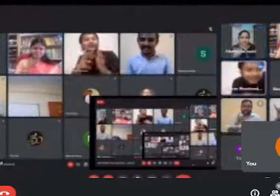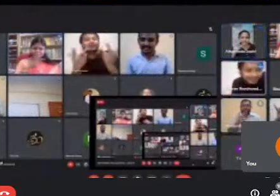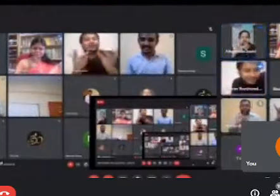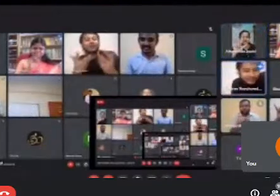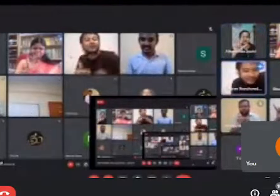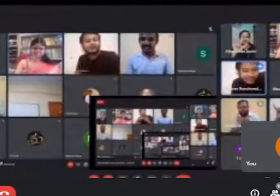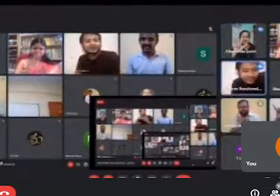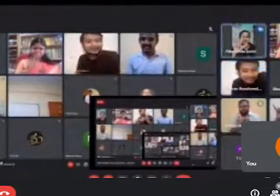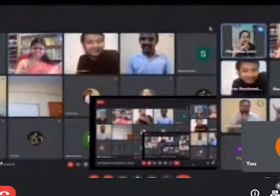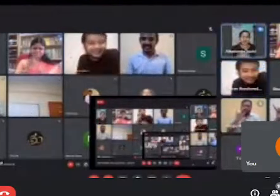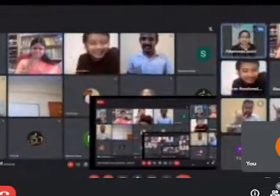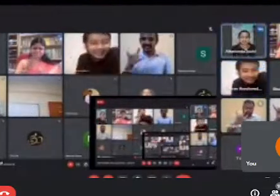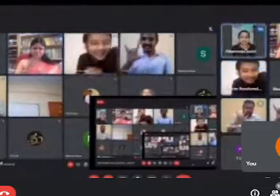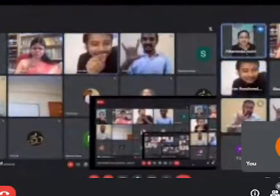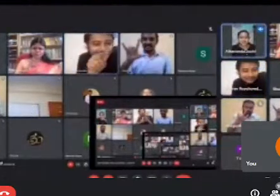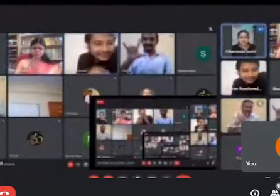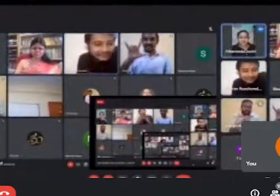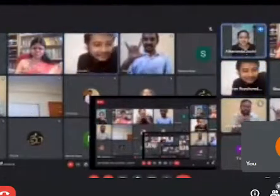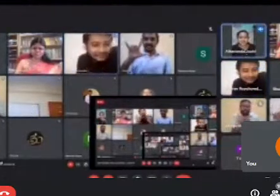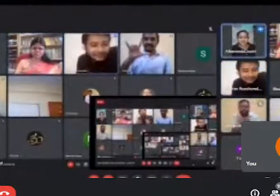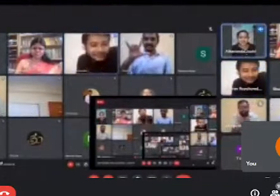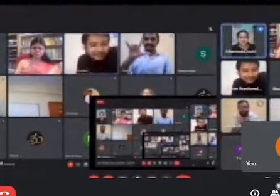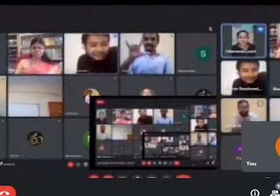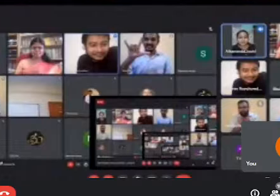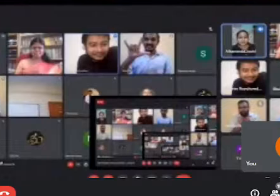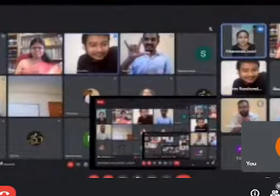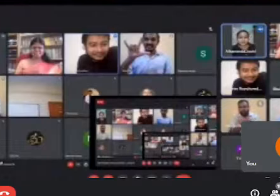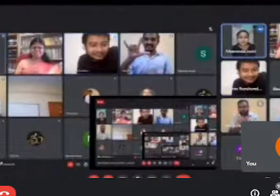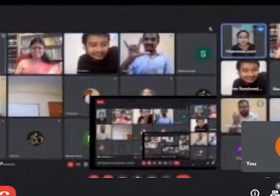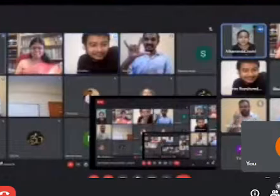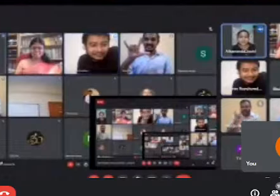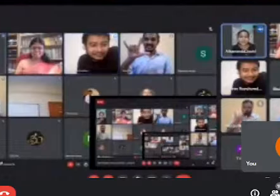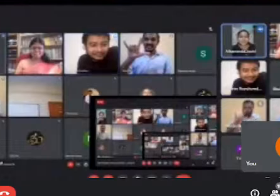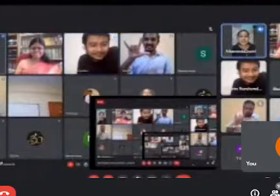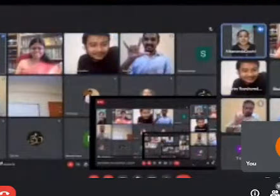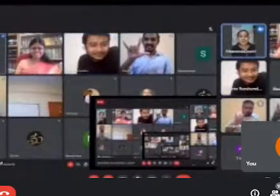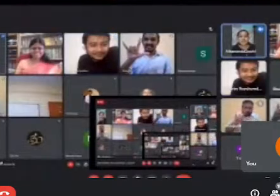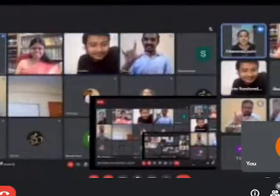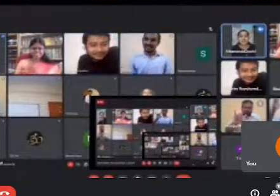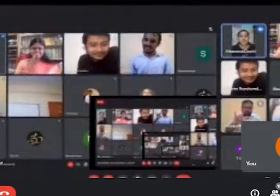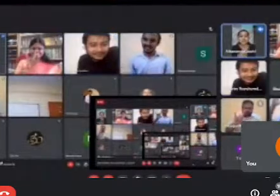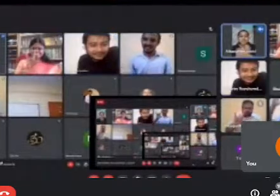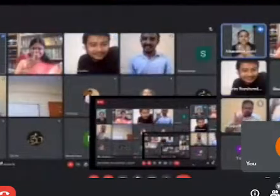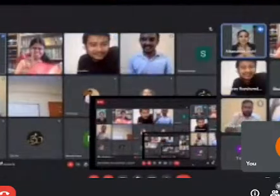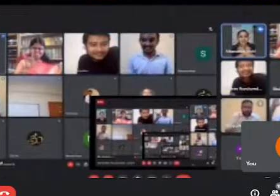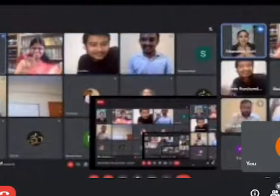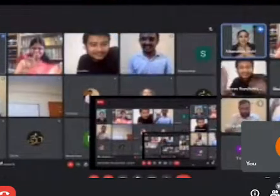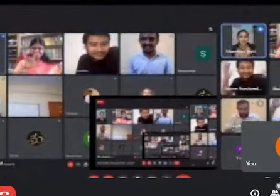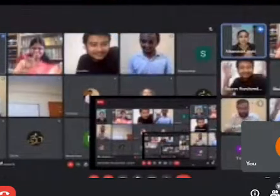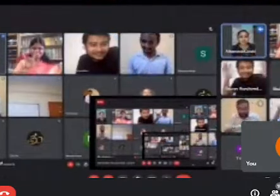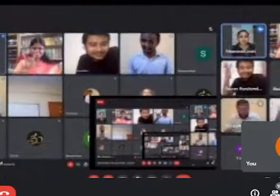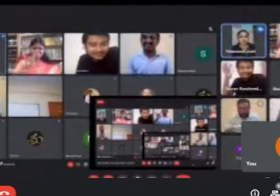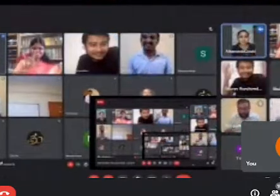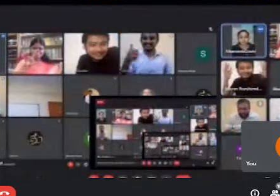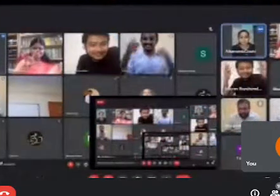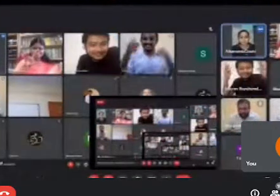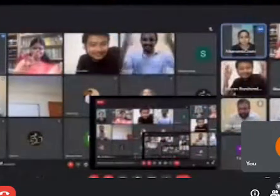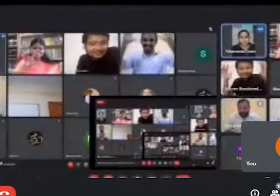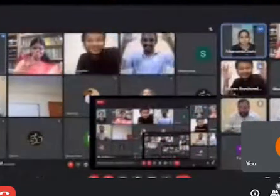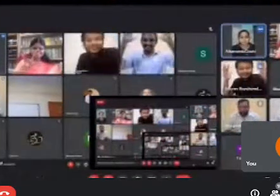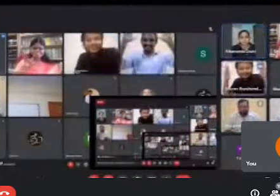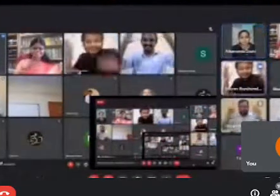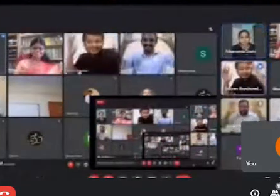is, you can see Nirav and see Deepu. They Nice. are saying like this. I love you. Deaf applause.